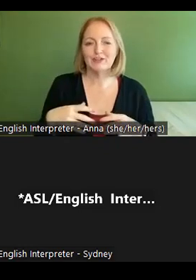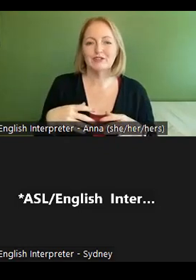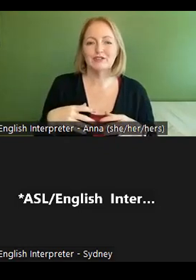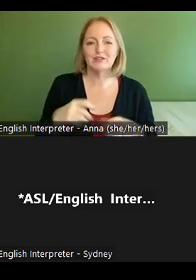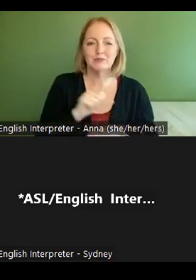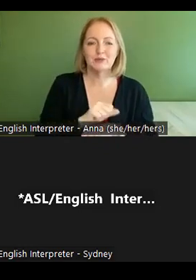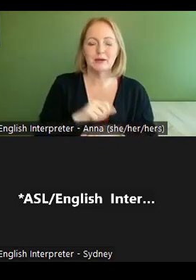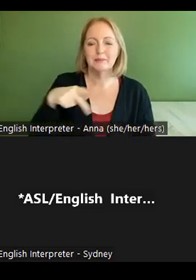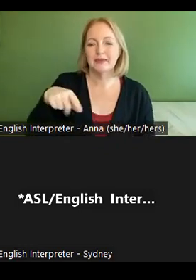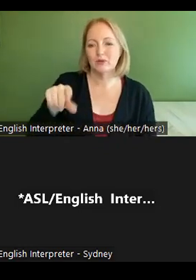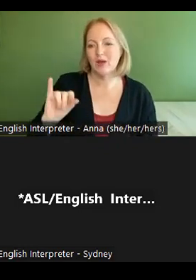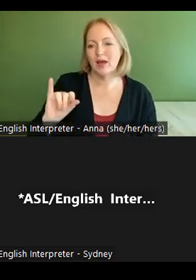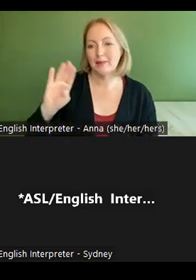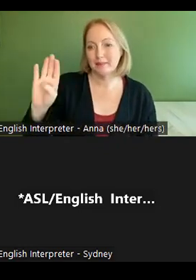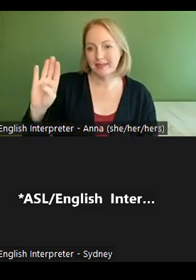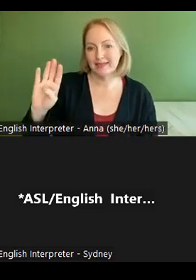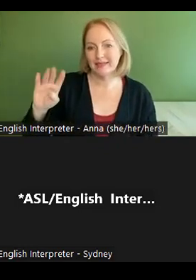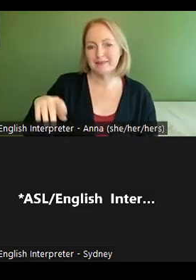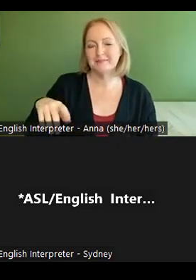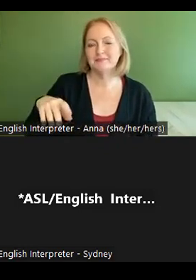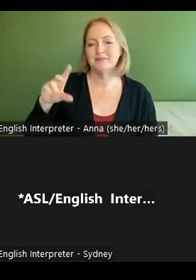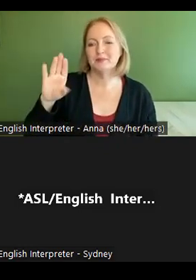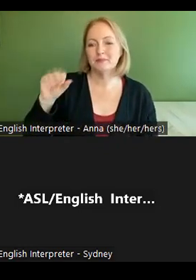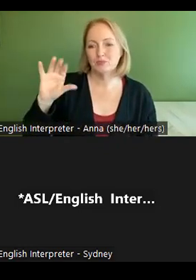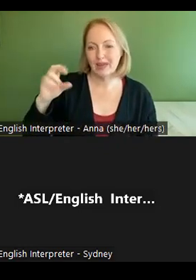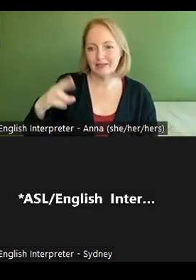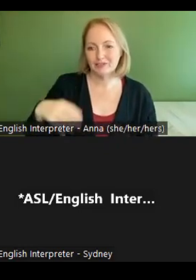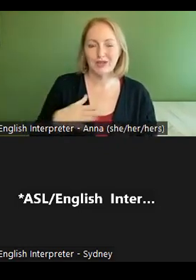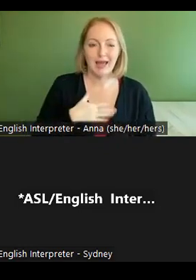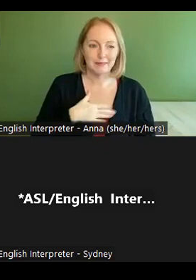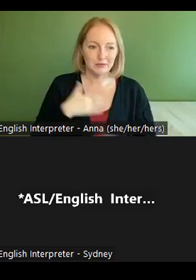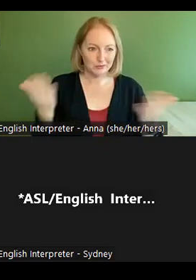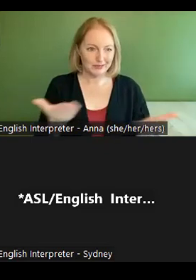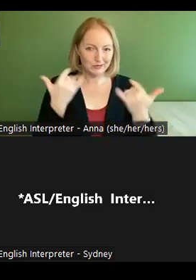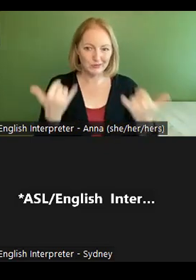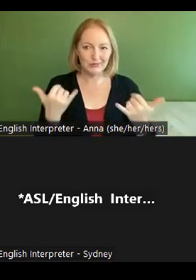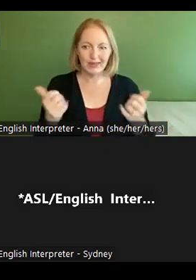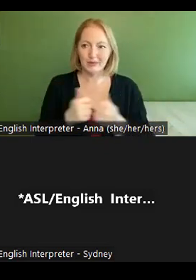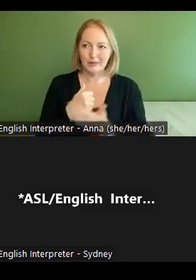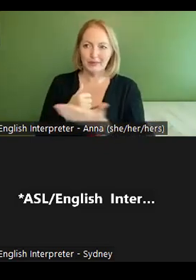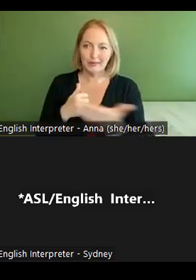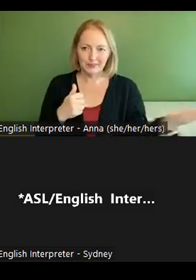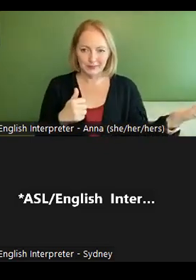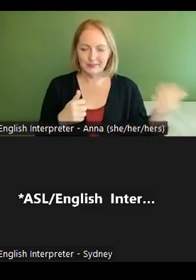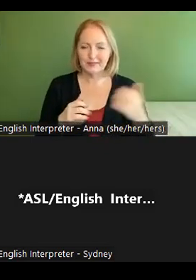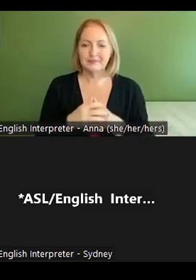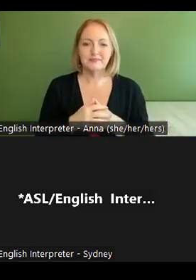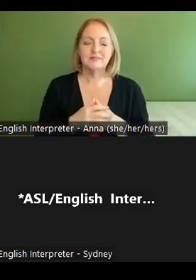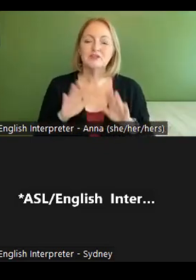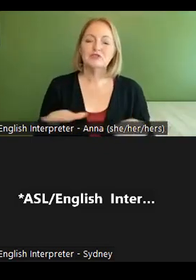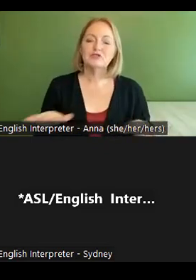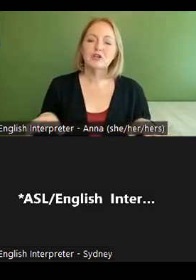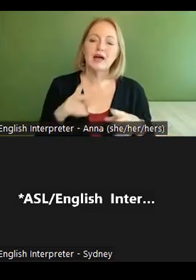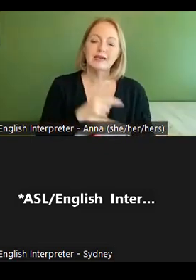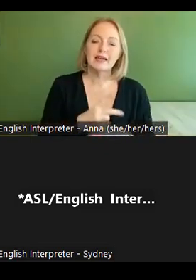the PQIB branch, and happy to be here today with you. The Child Care and